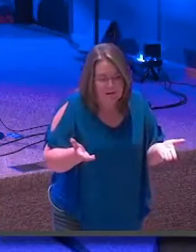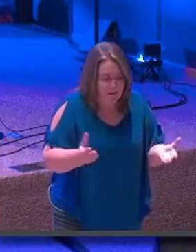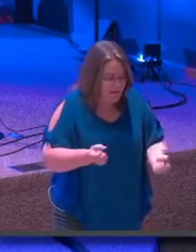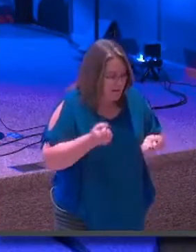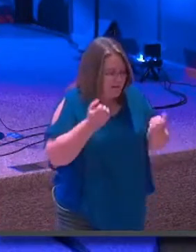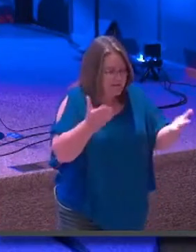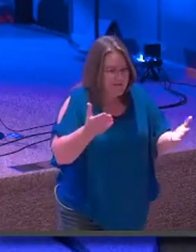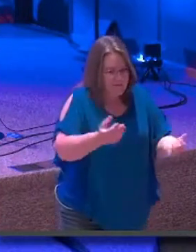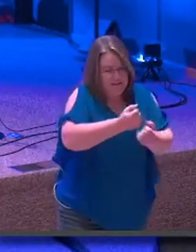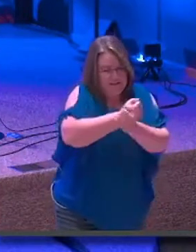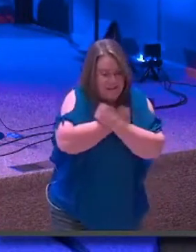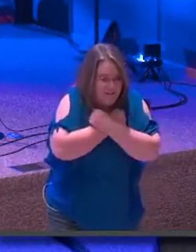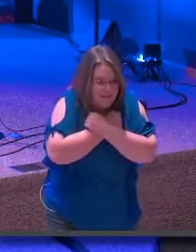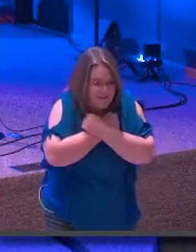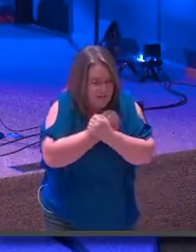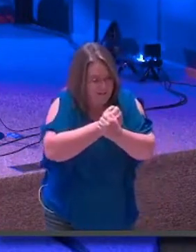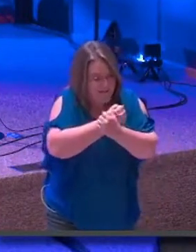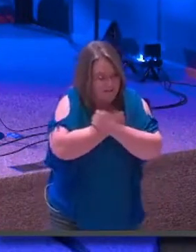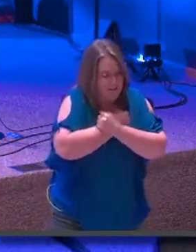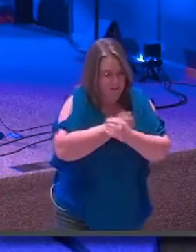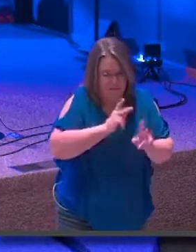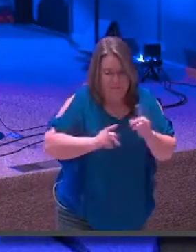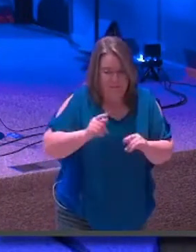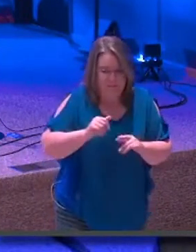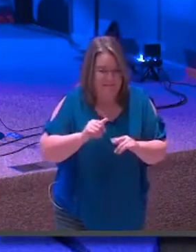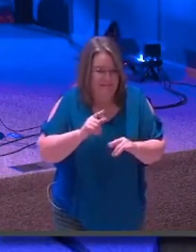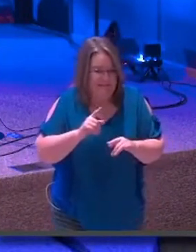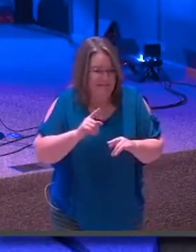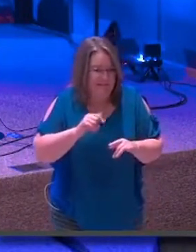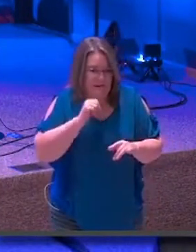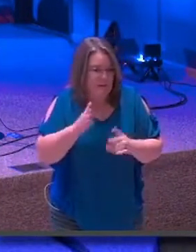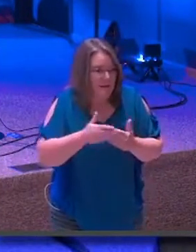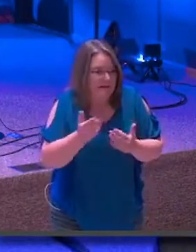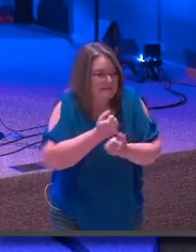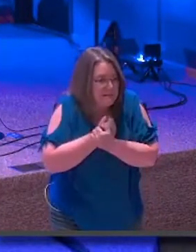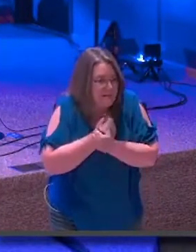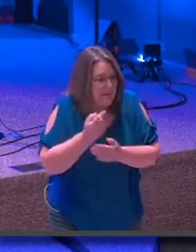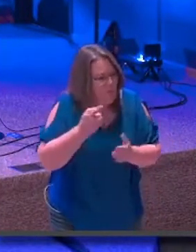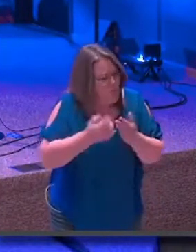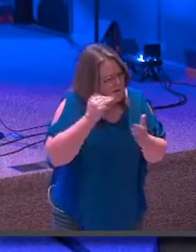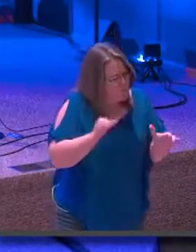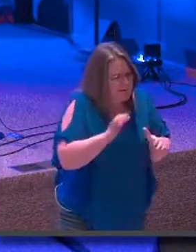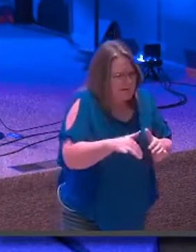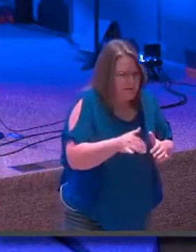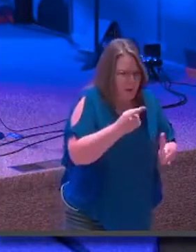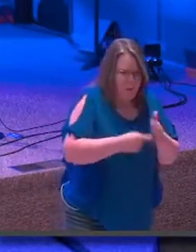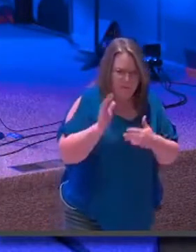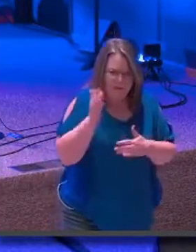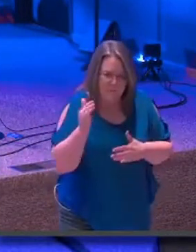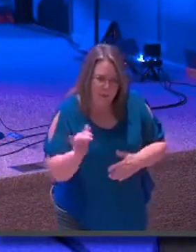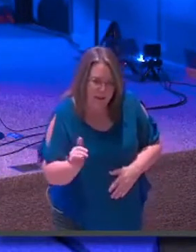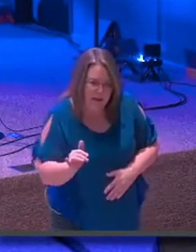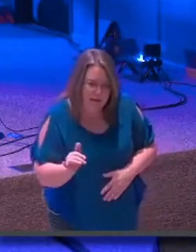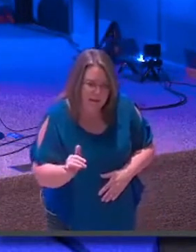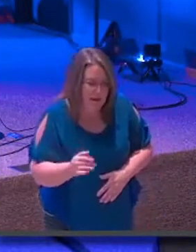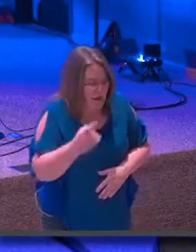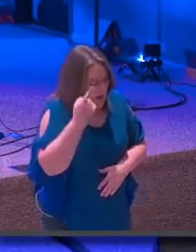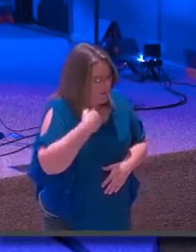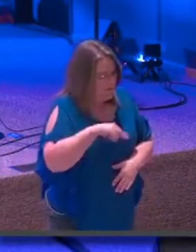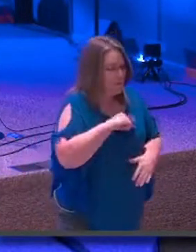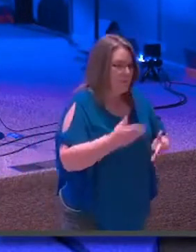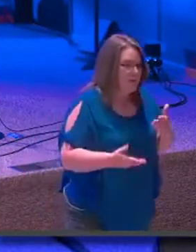loving, loving the unlovable. You know, what if we did that? What would that look like? I think that we might see